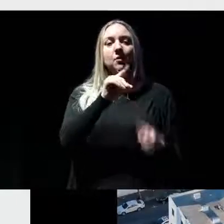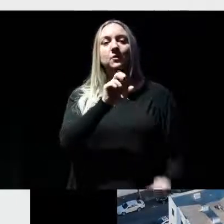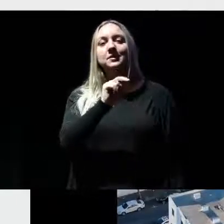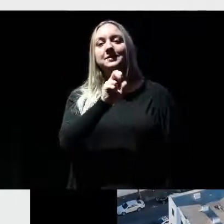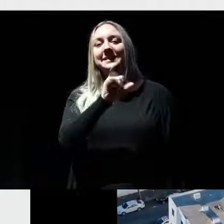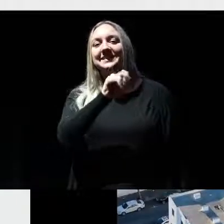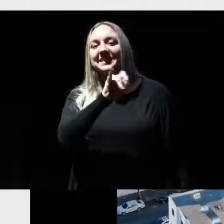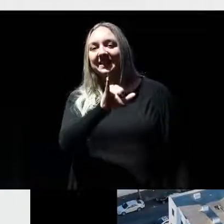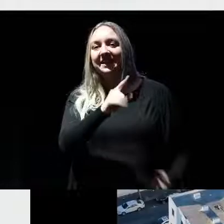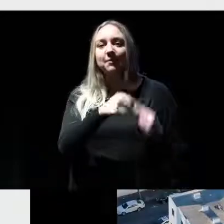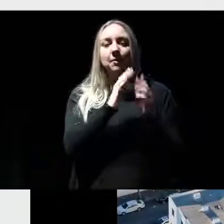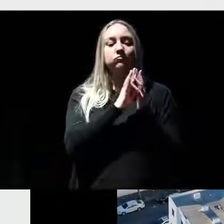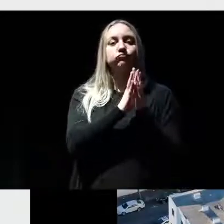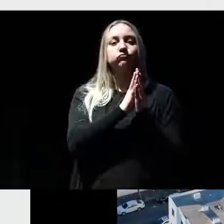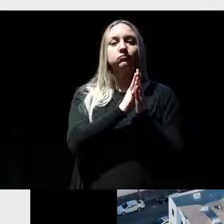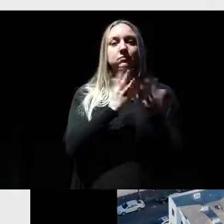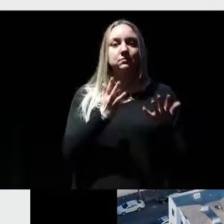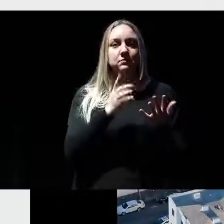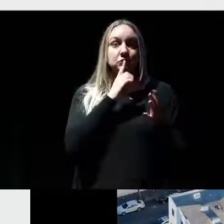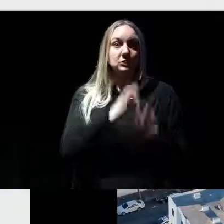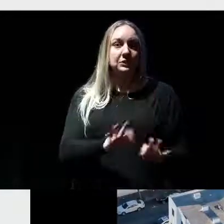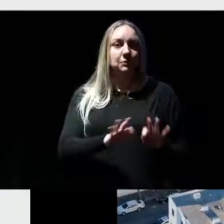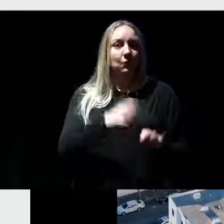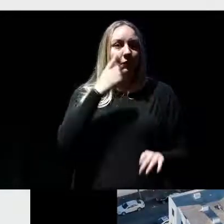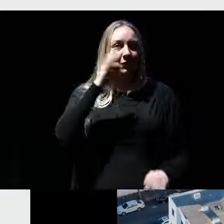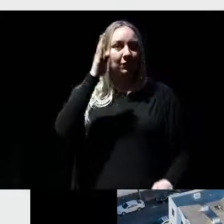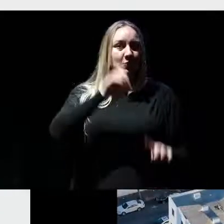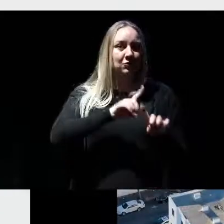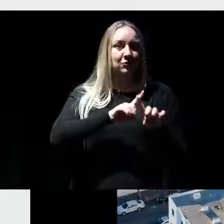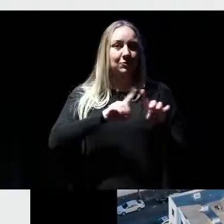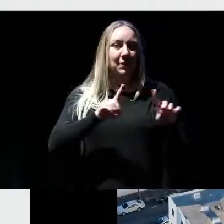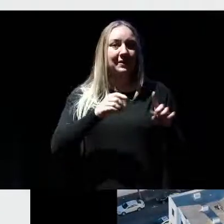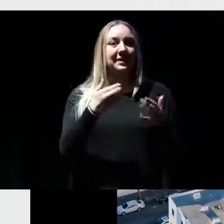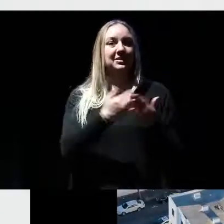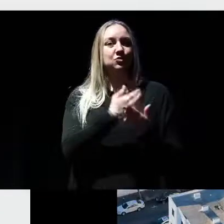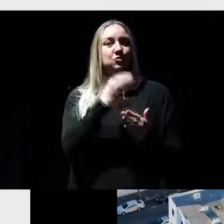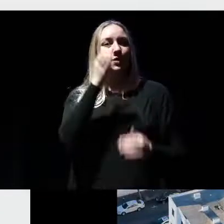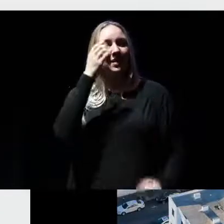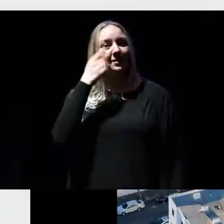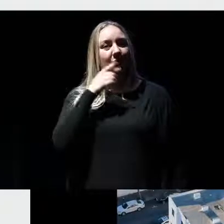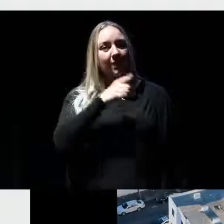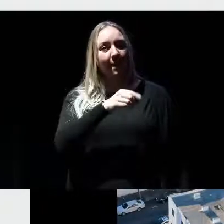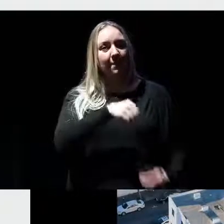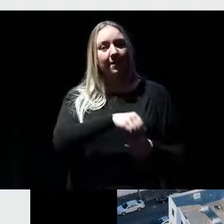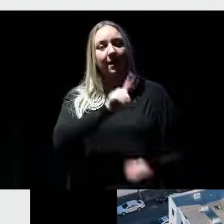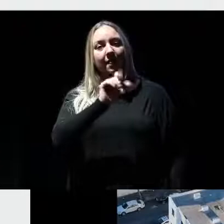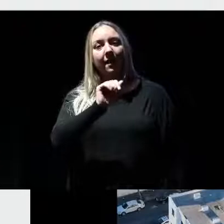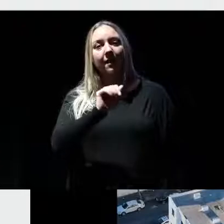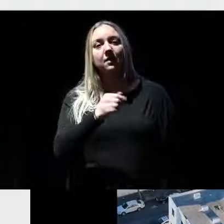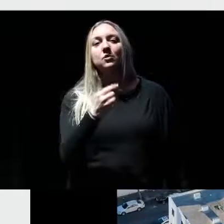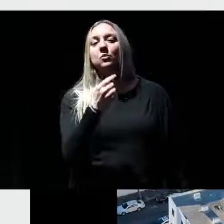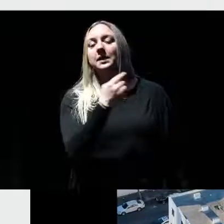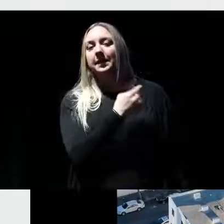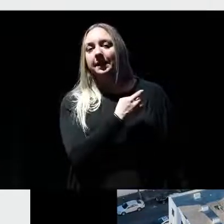is very much a part of our future. Here, I was trying to create